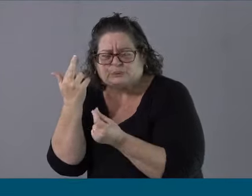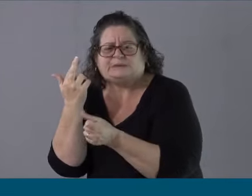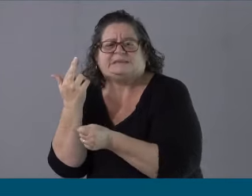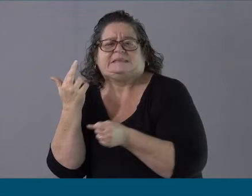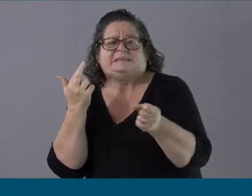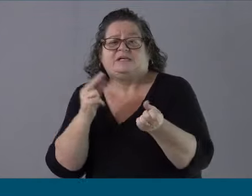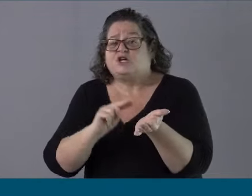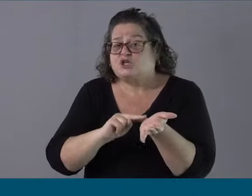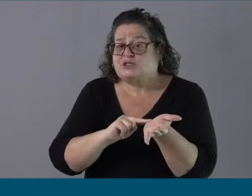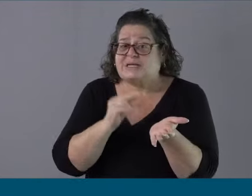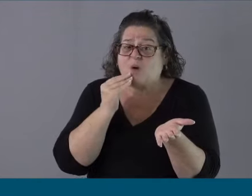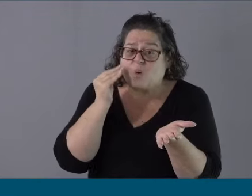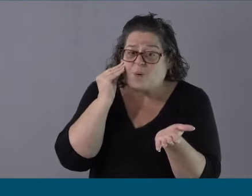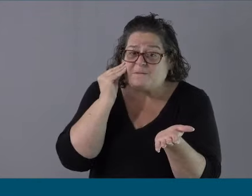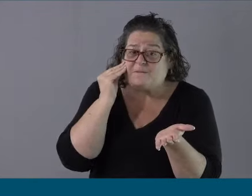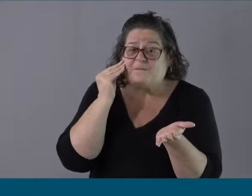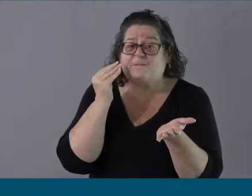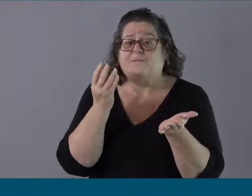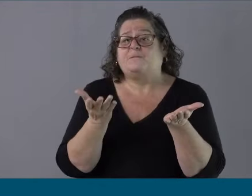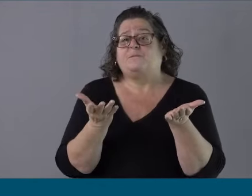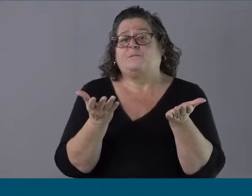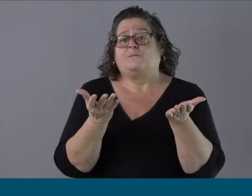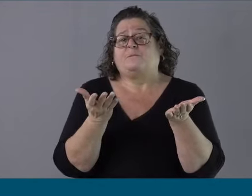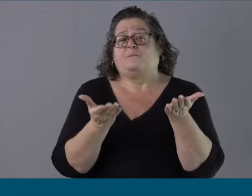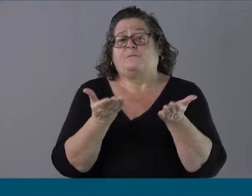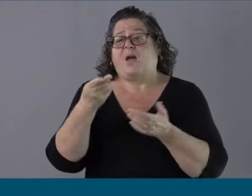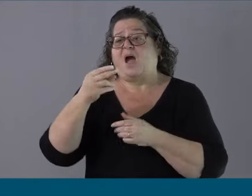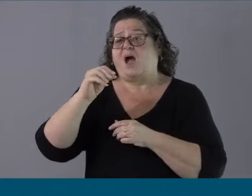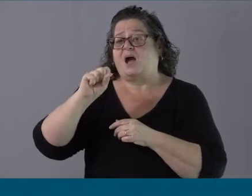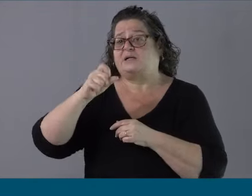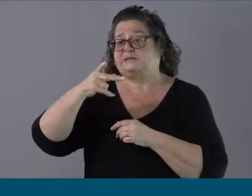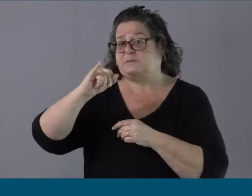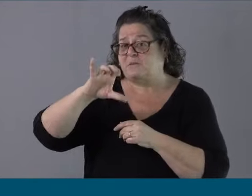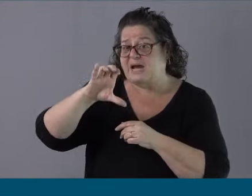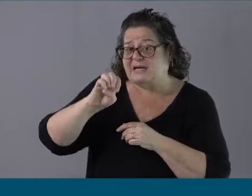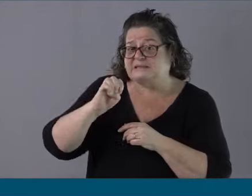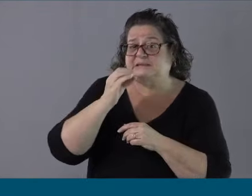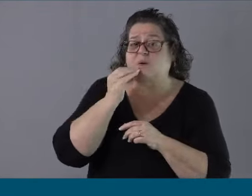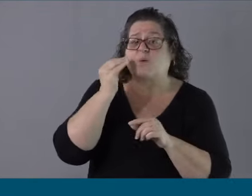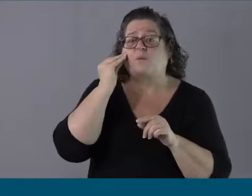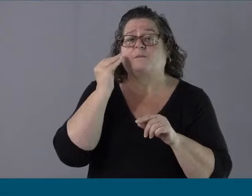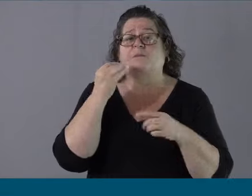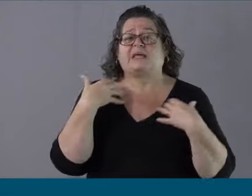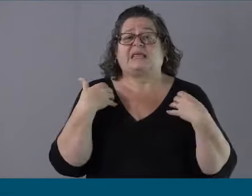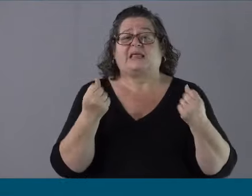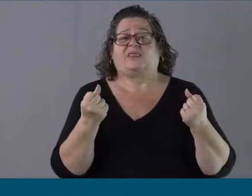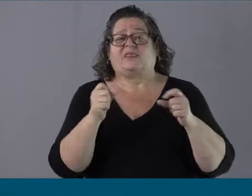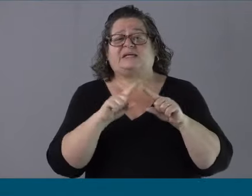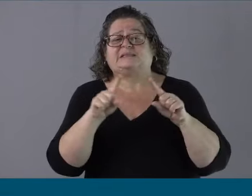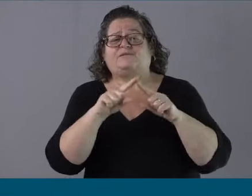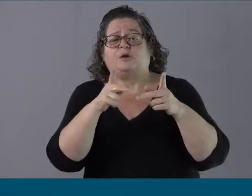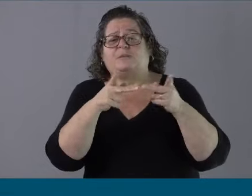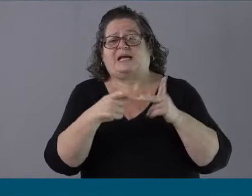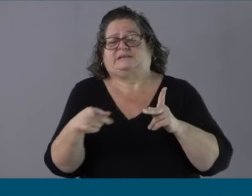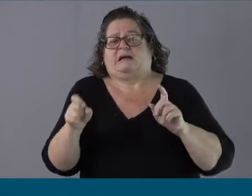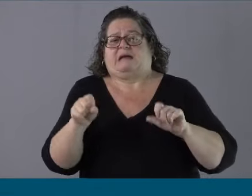so the executive order last week required those entities to report into our post-acute care capacity